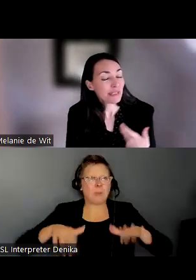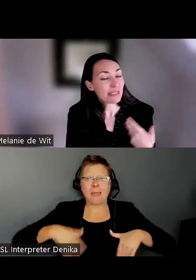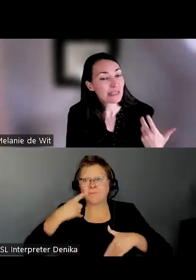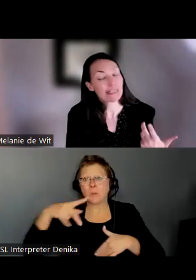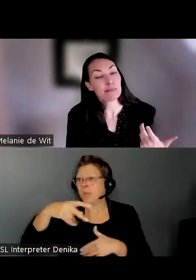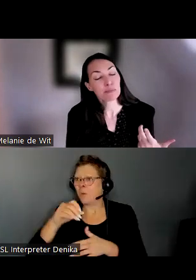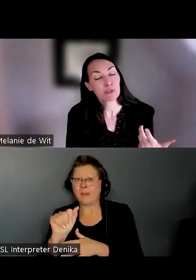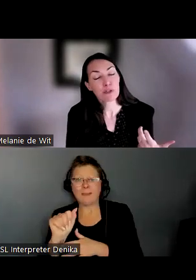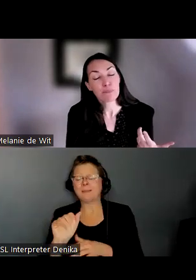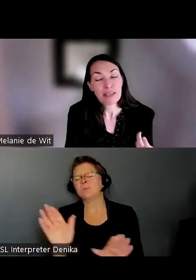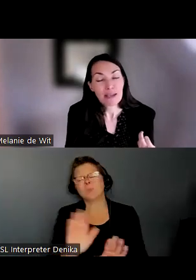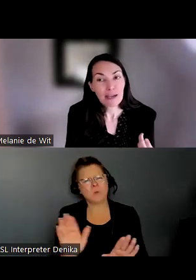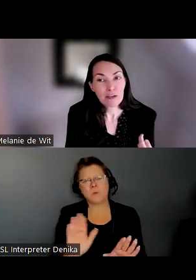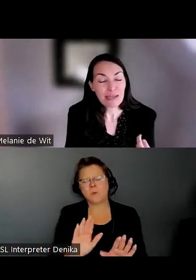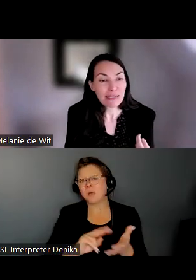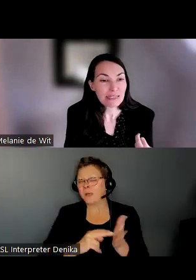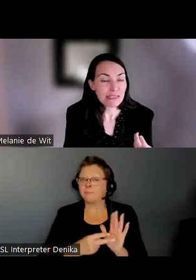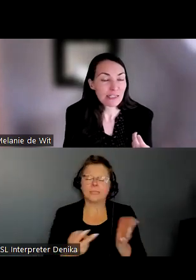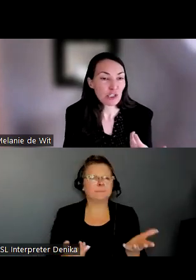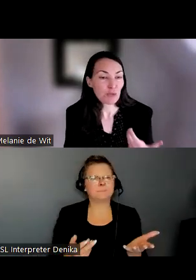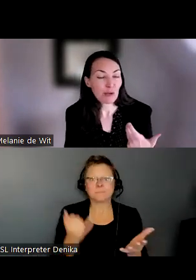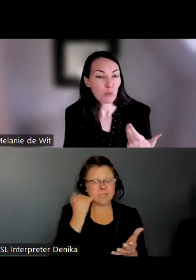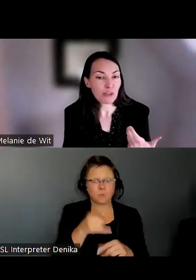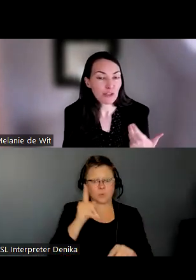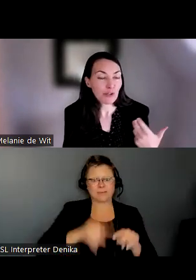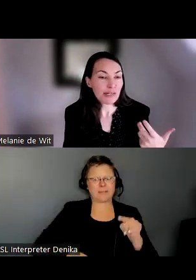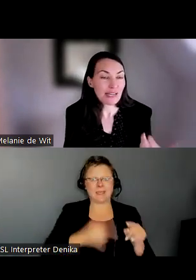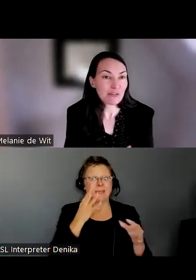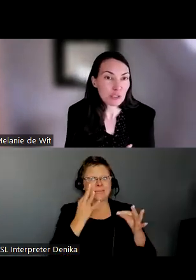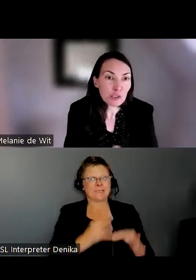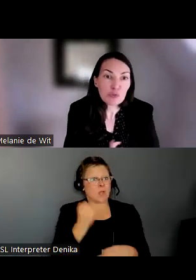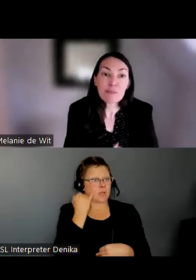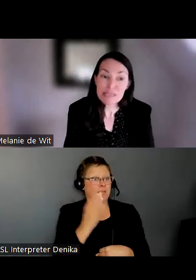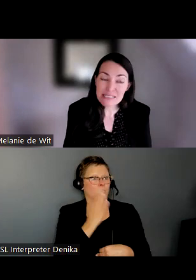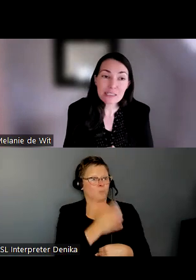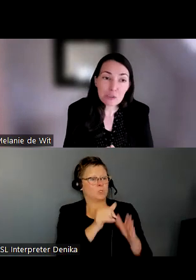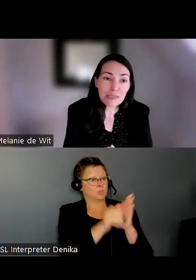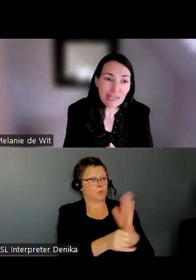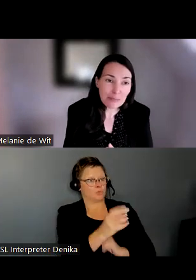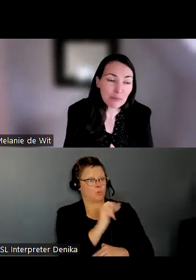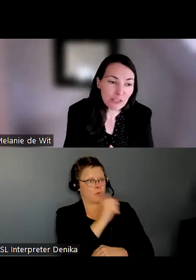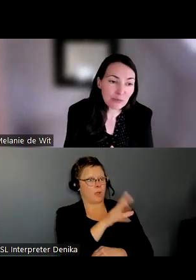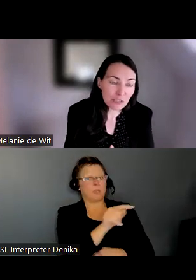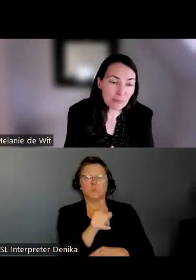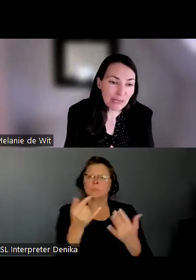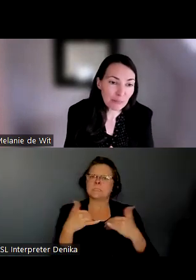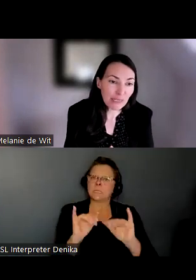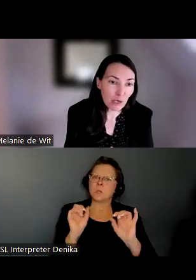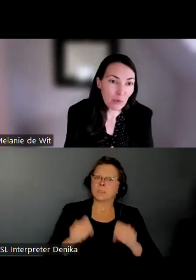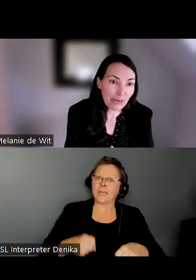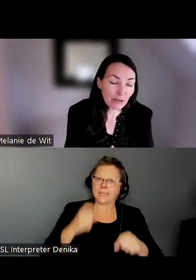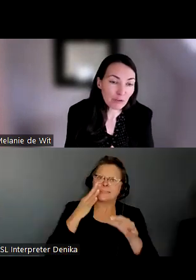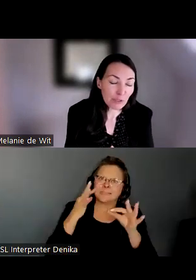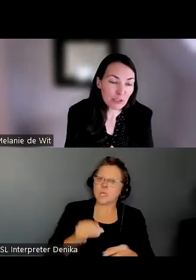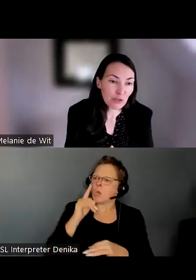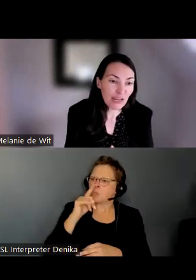can be incapable of making a decision about whether you're going to have surgery, but still be capable to make a